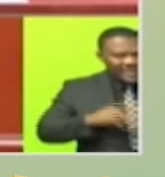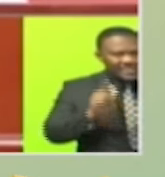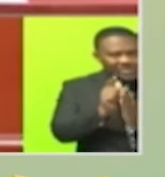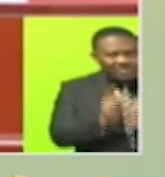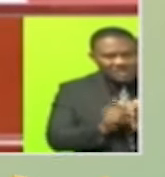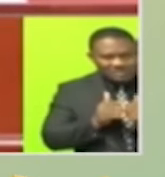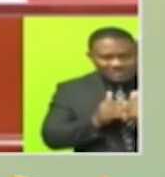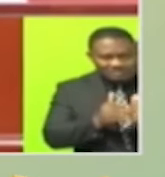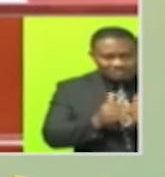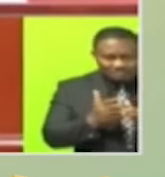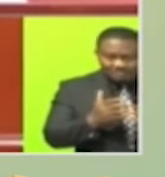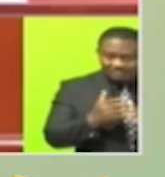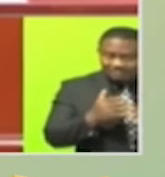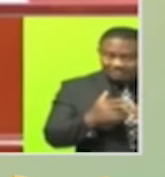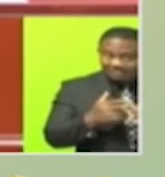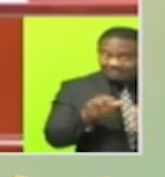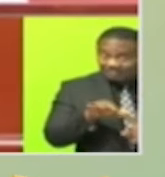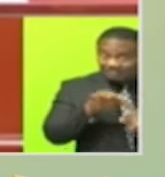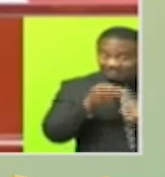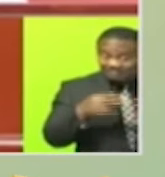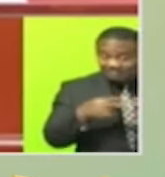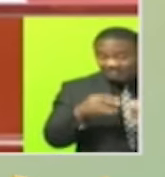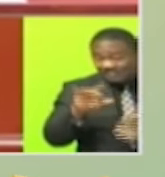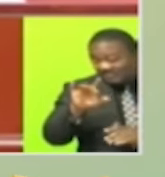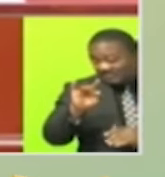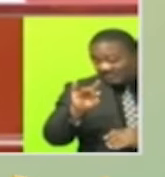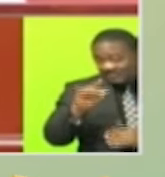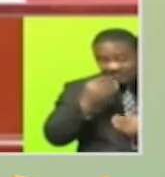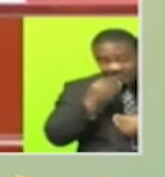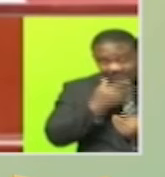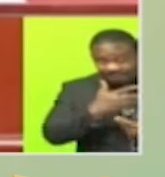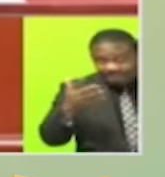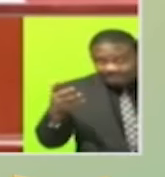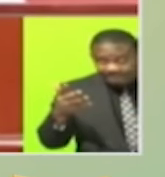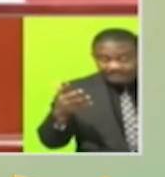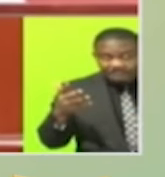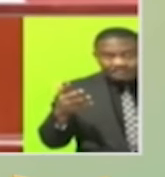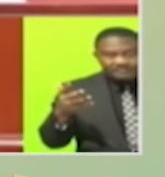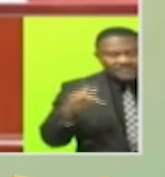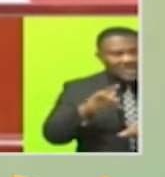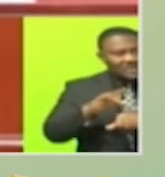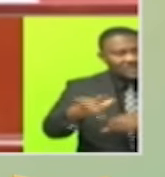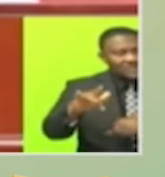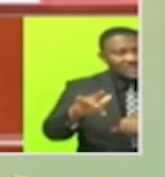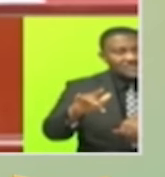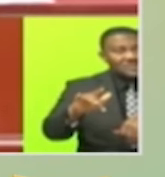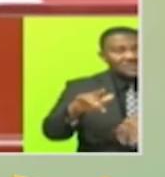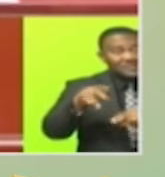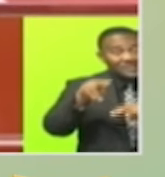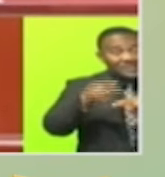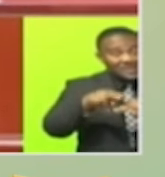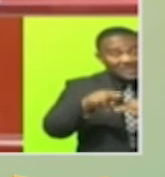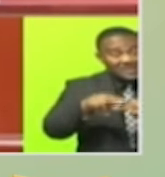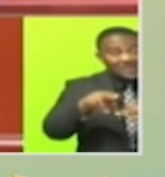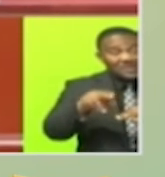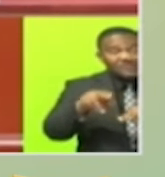when you talk about the principle of fair hearing, we are essentially giving you an opportunity to be heard. Roland, if I write a letter to your general manager and then